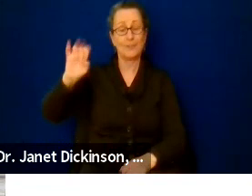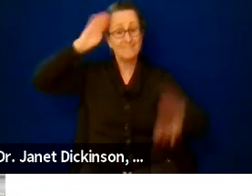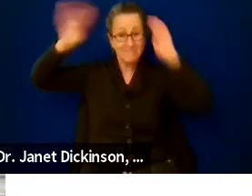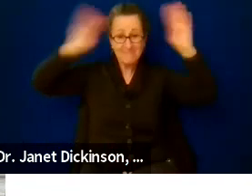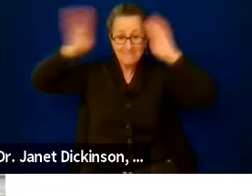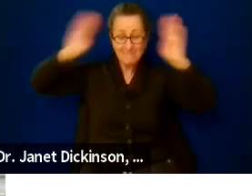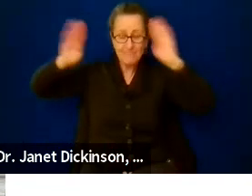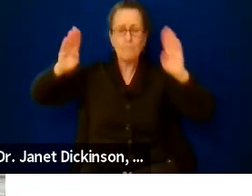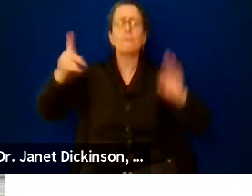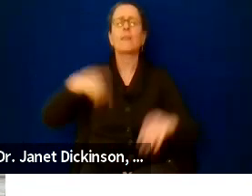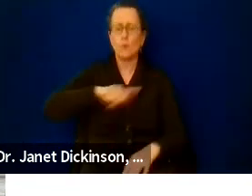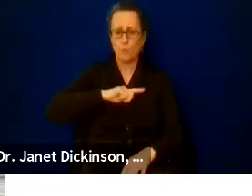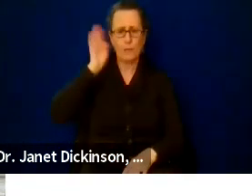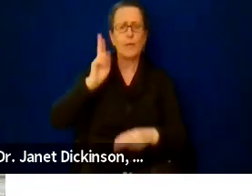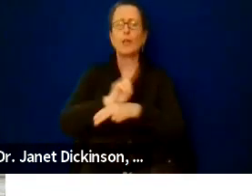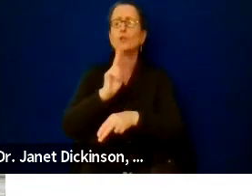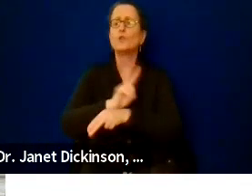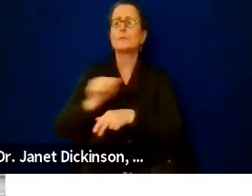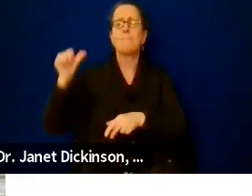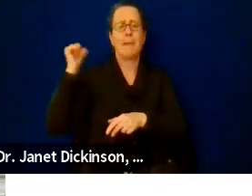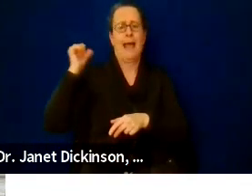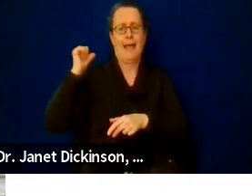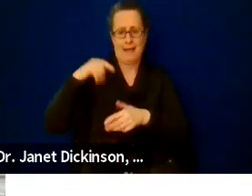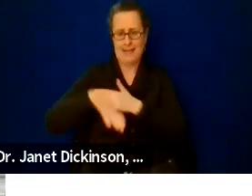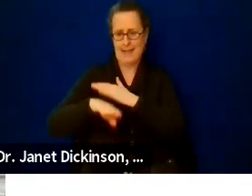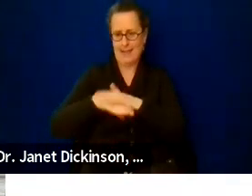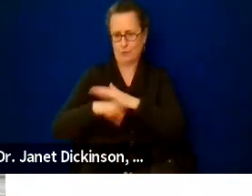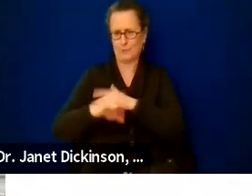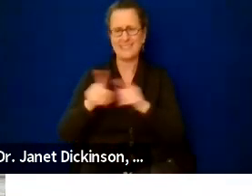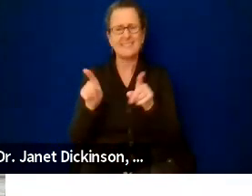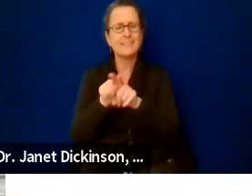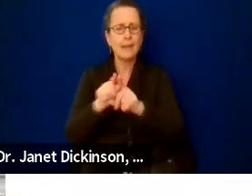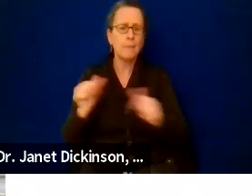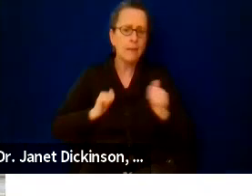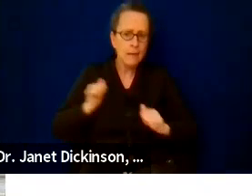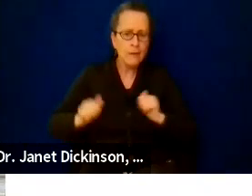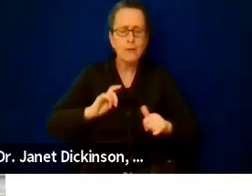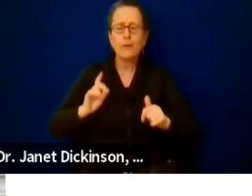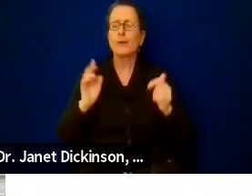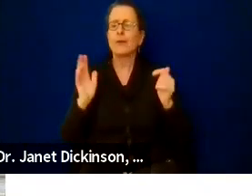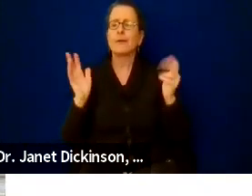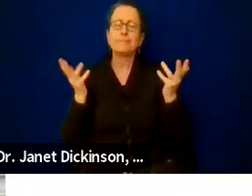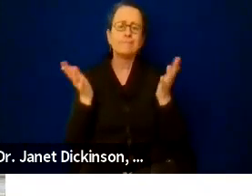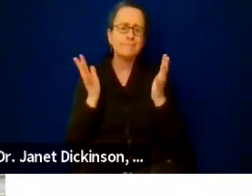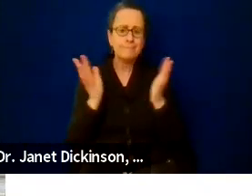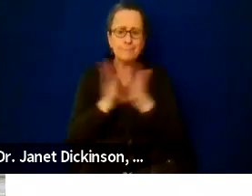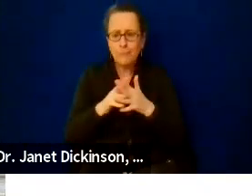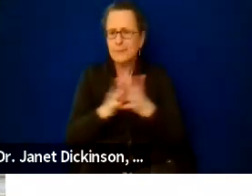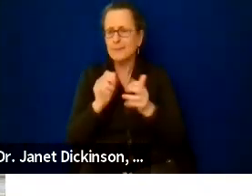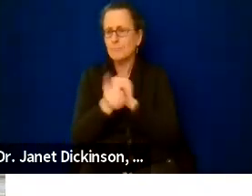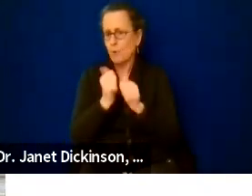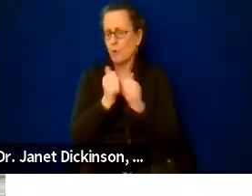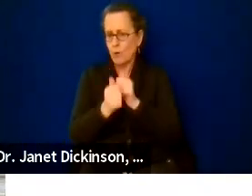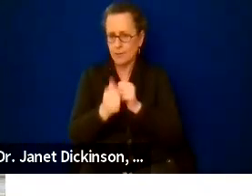to be using the event entrance for bus drop-off as we have in the past, but we're also going to use it